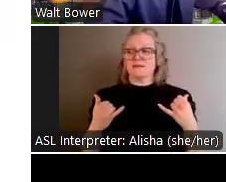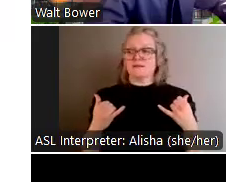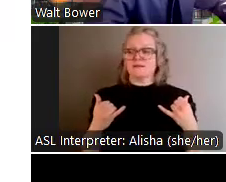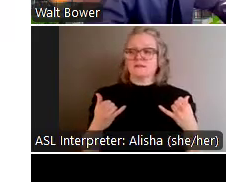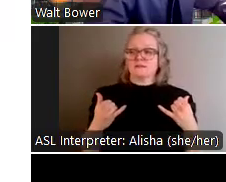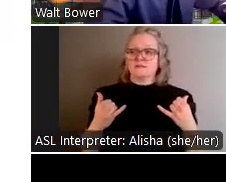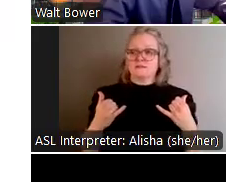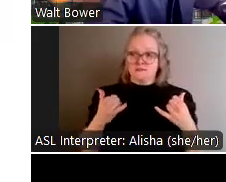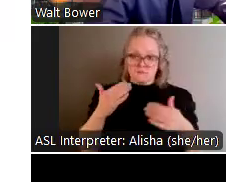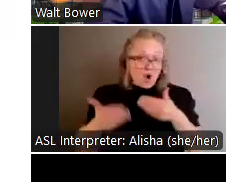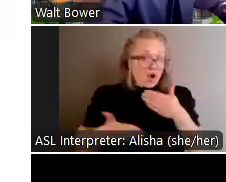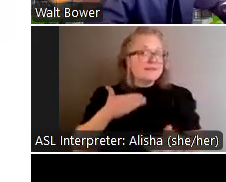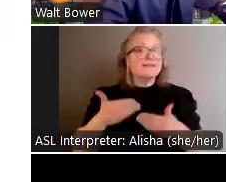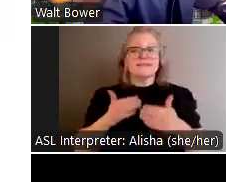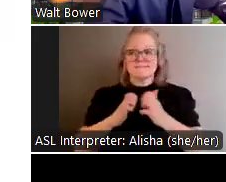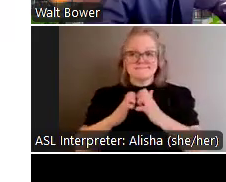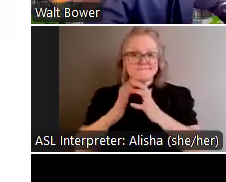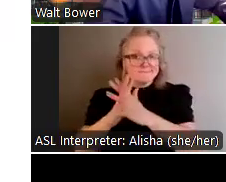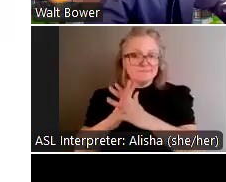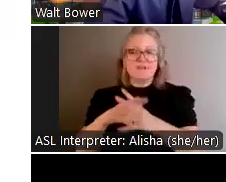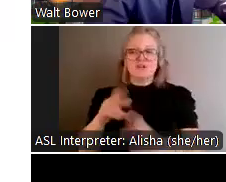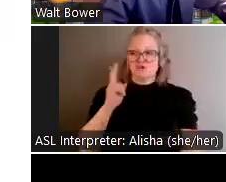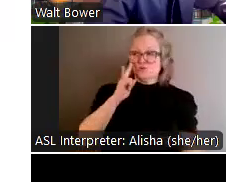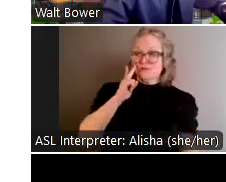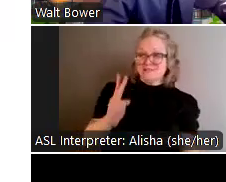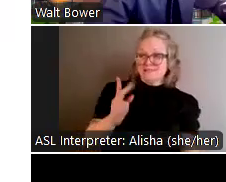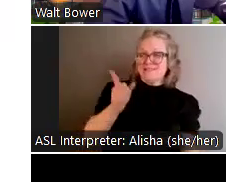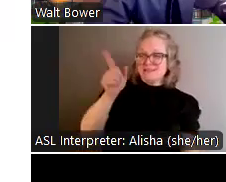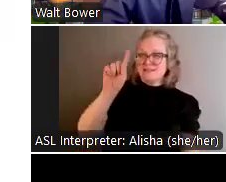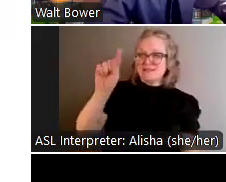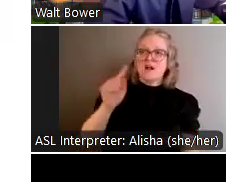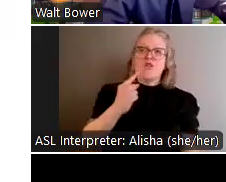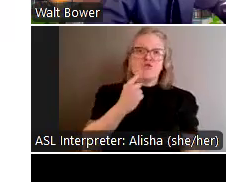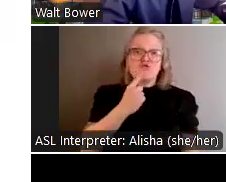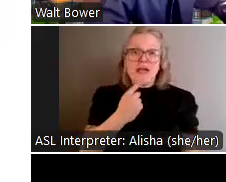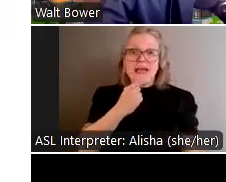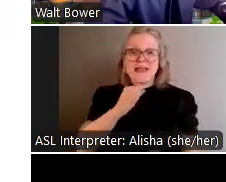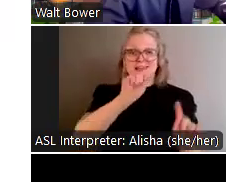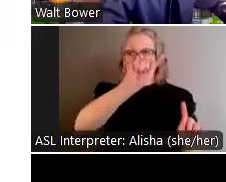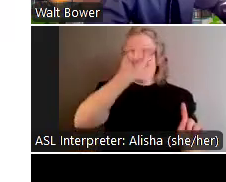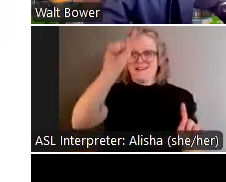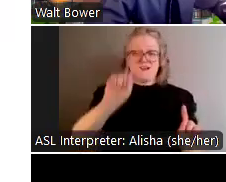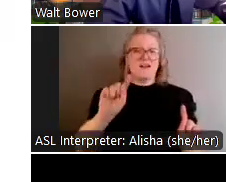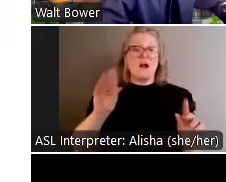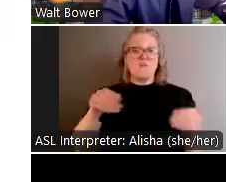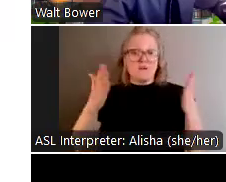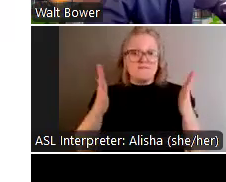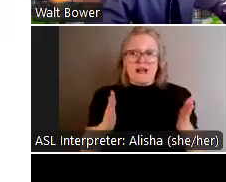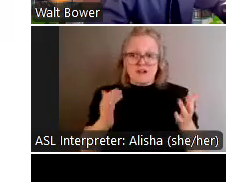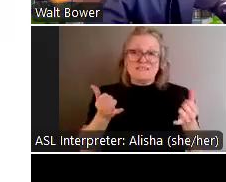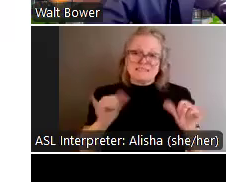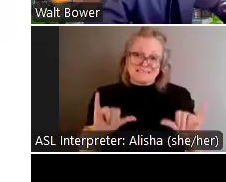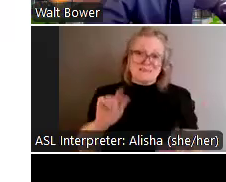in process. You can see that we do, the ones in red are the ones where providers are still